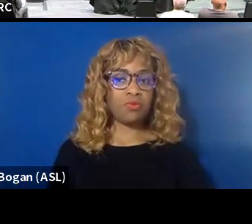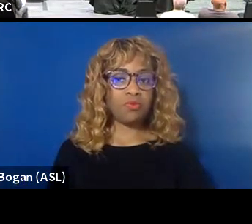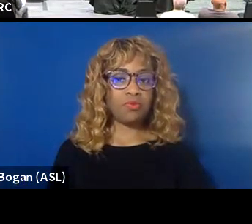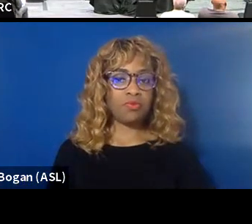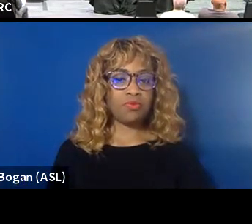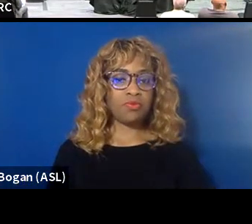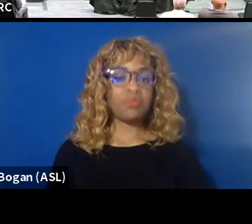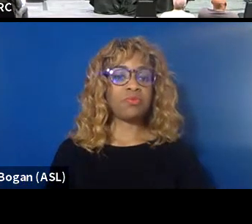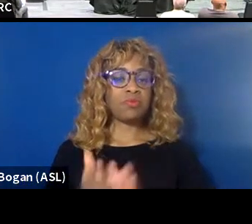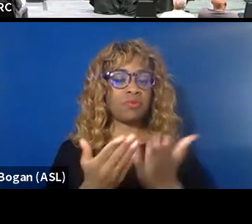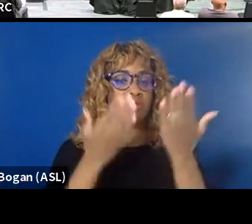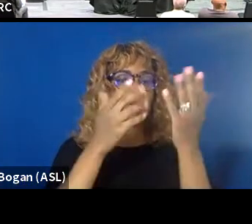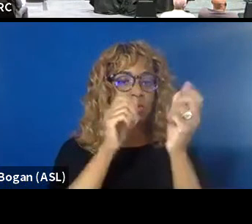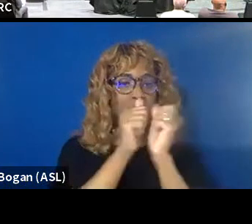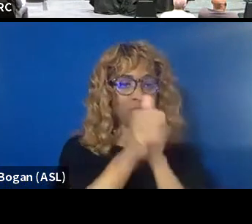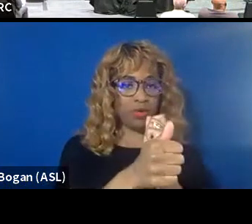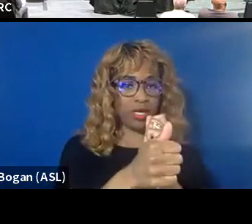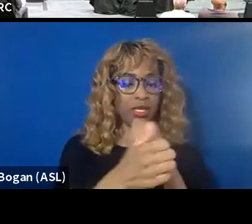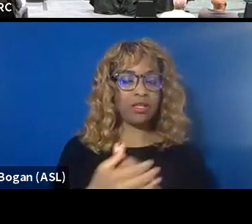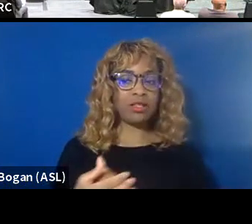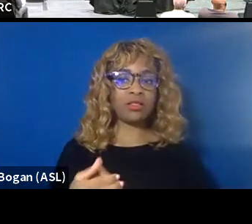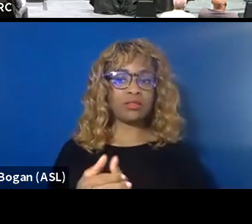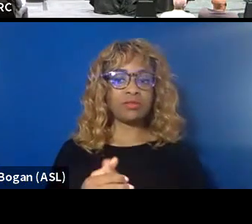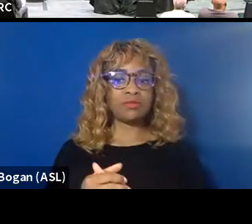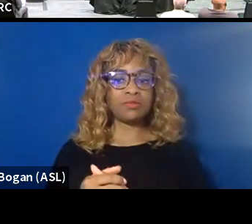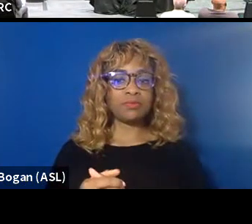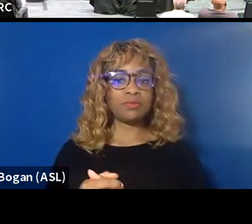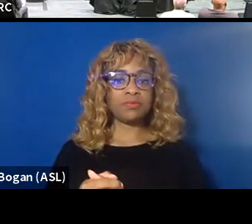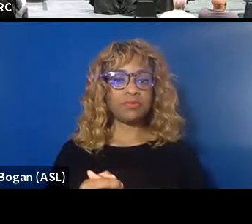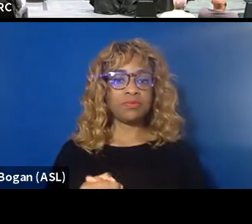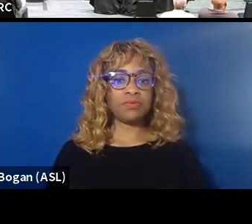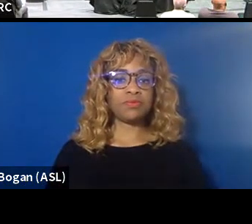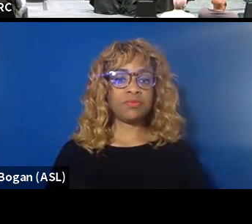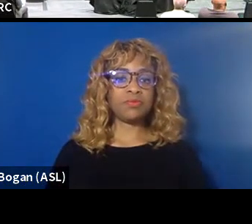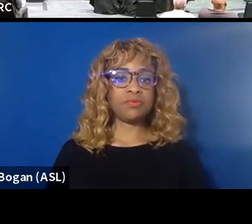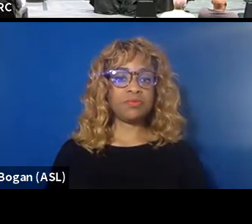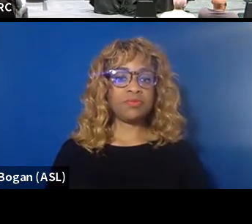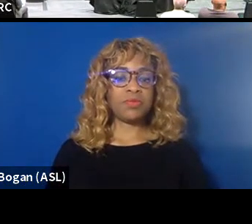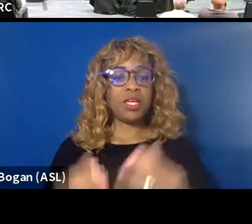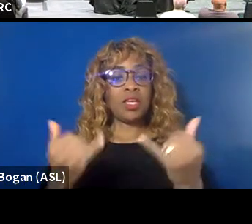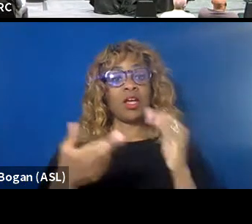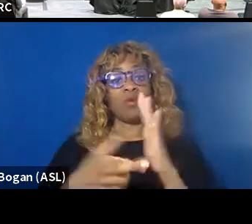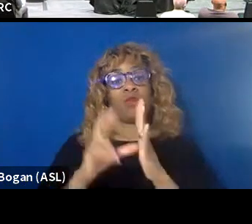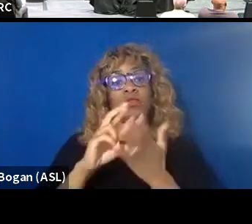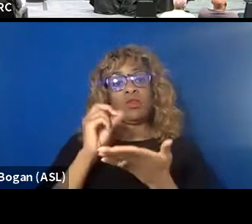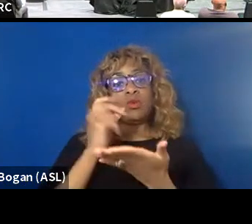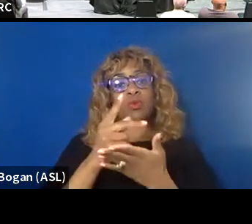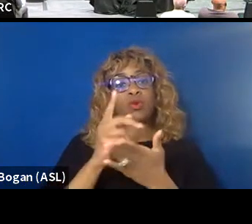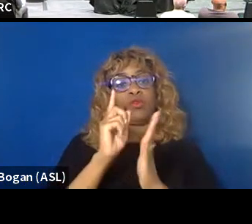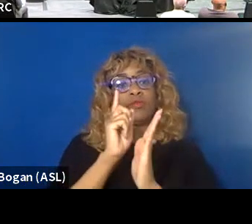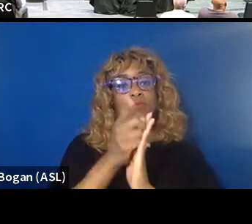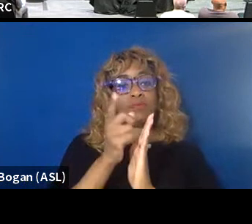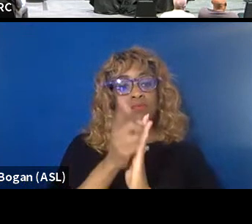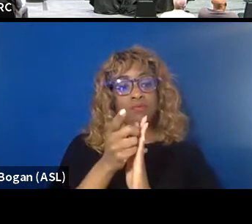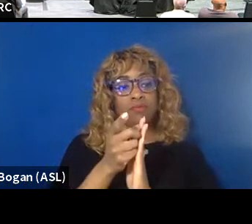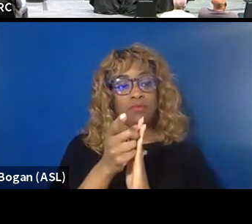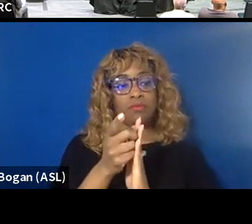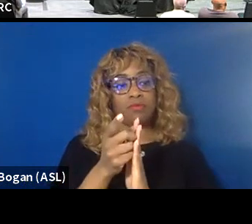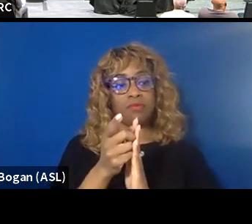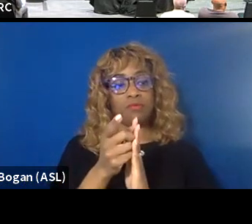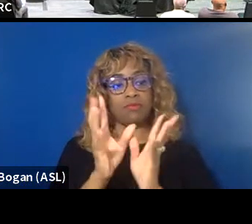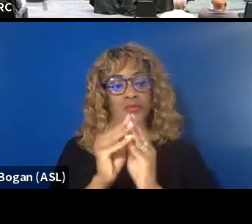The ayes prevail. The motion is adopted. We'll now review and approve the meeting minutes from the June